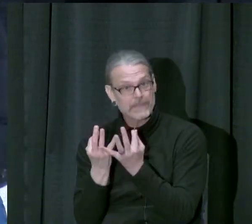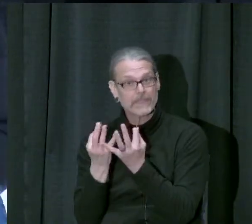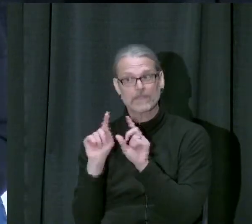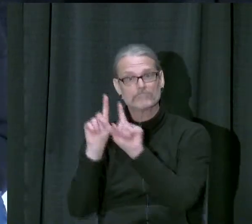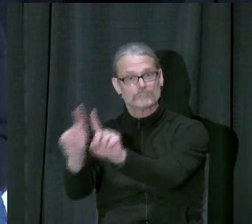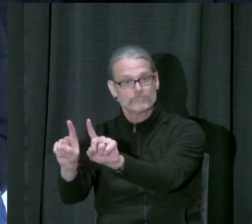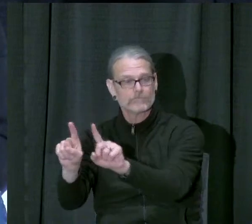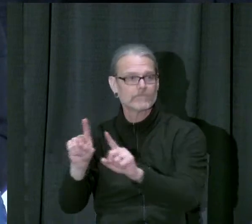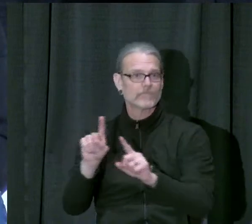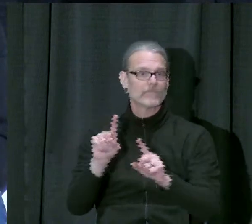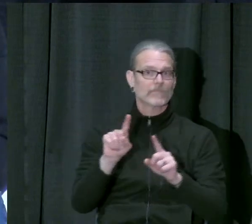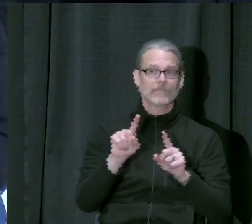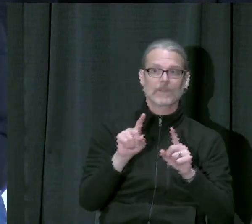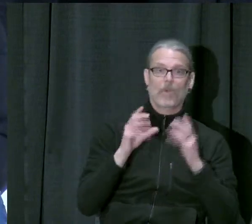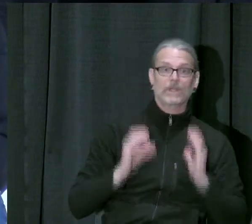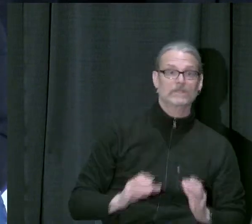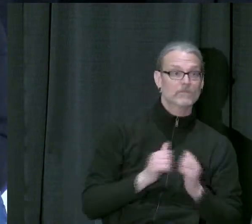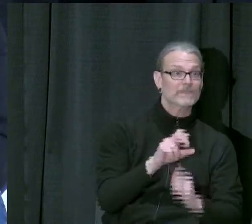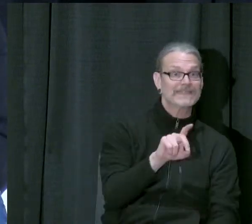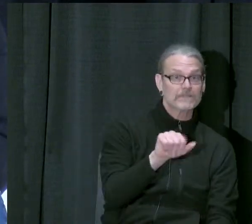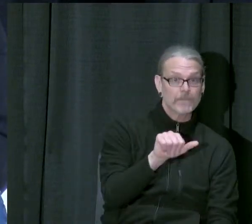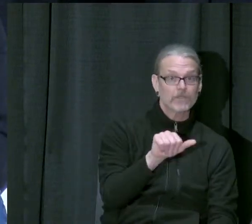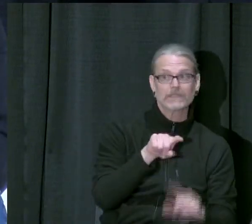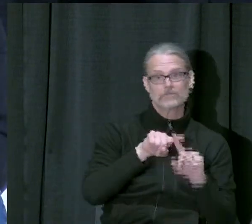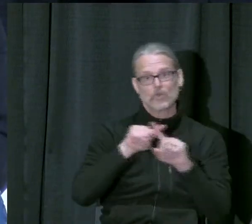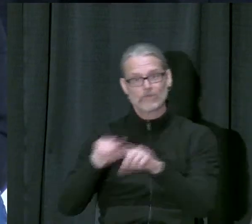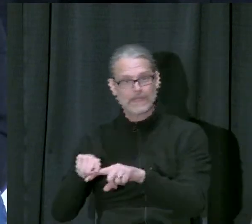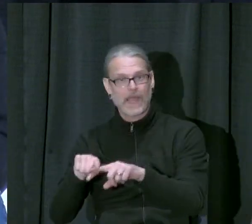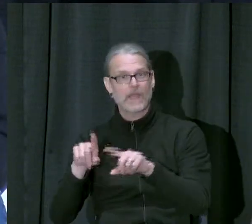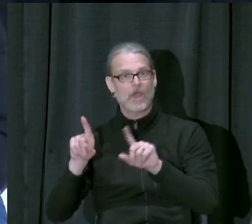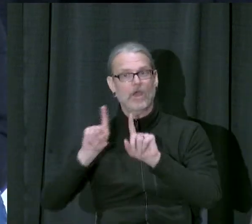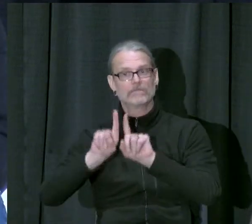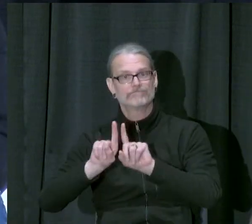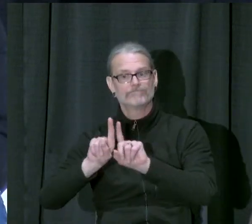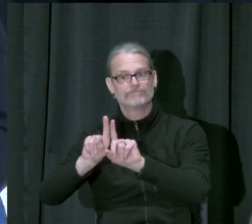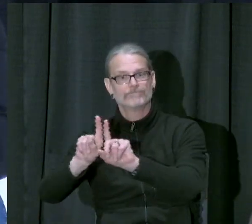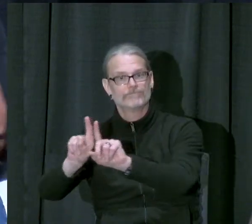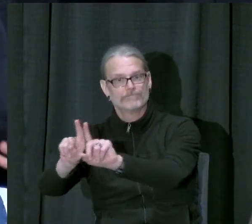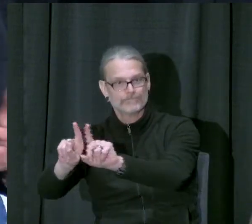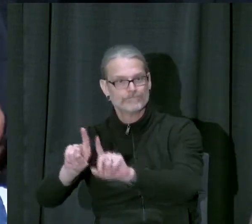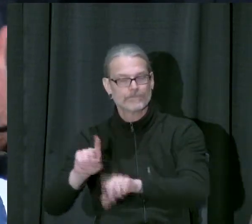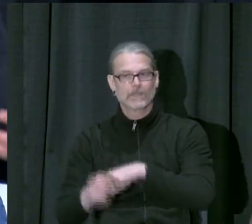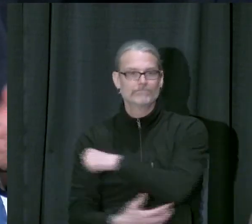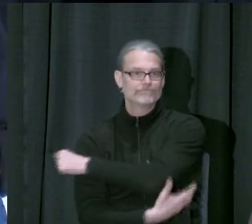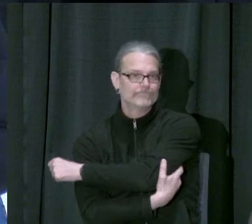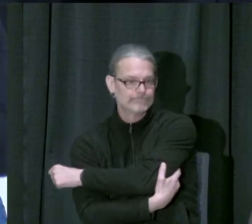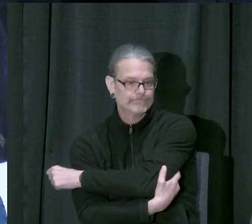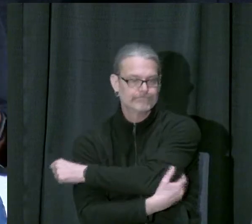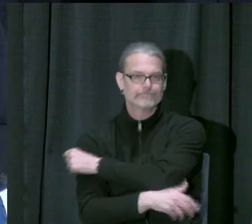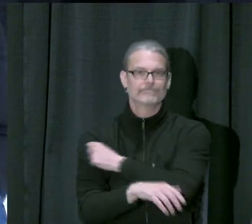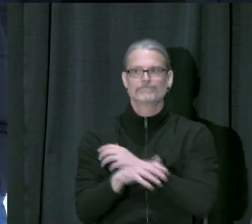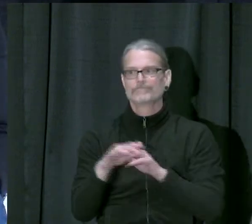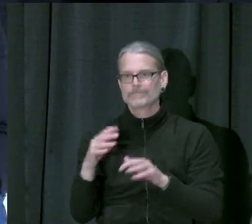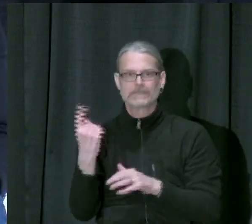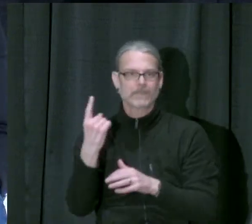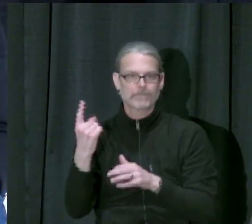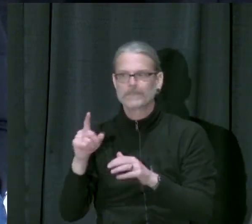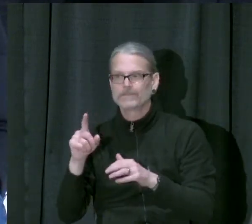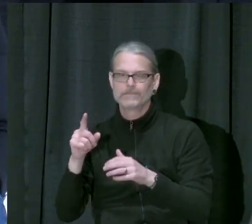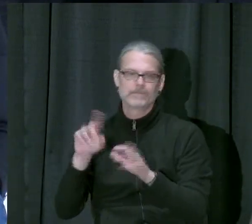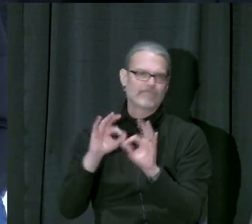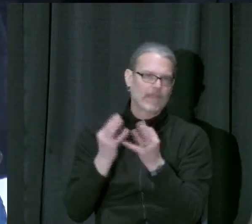case of customer with disabilities, sometimes we may rely on a caregiver, a family member to do grocery for us.